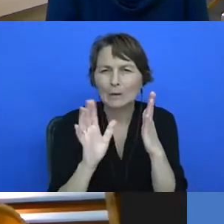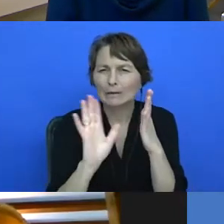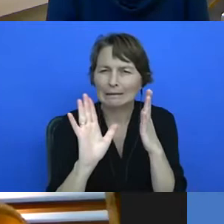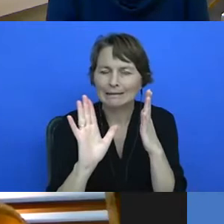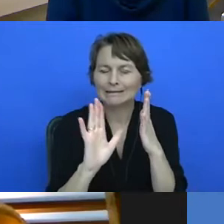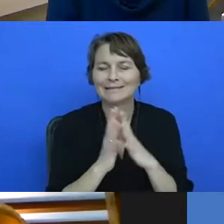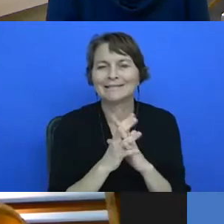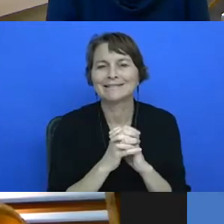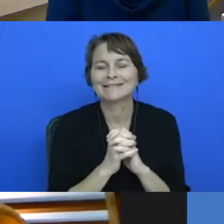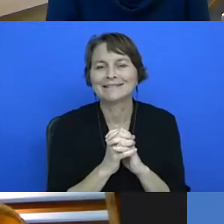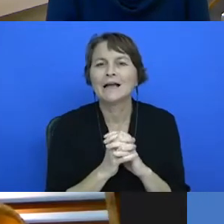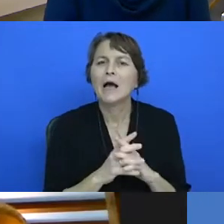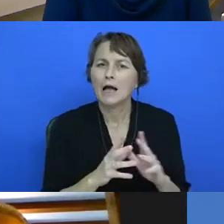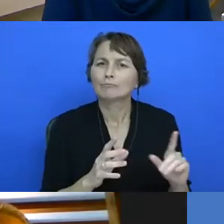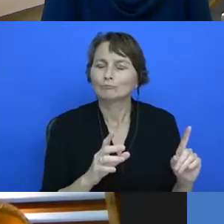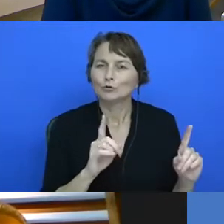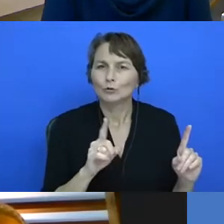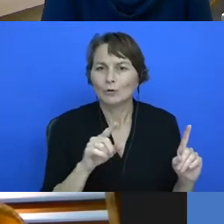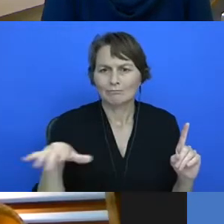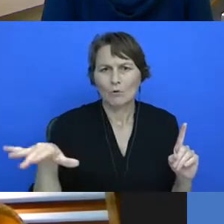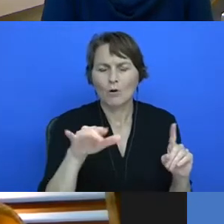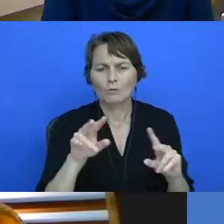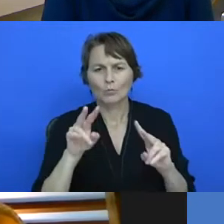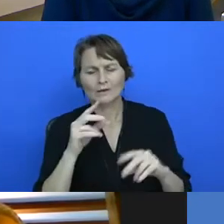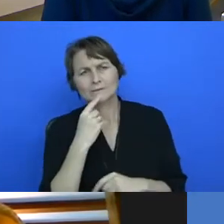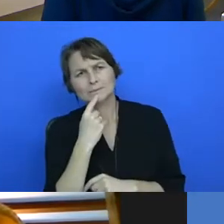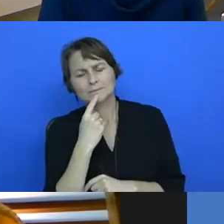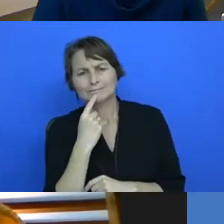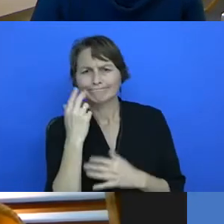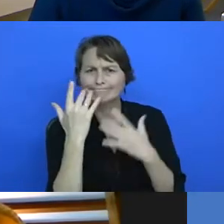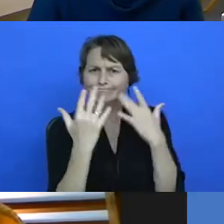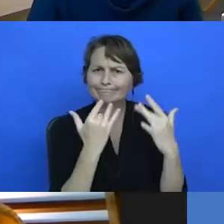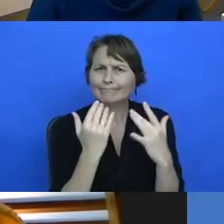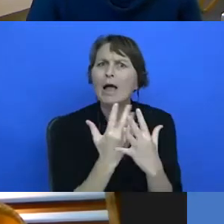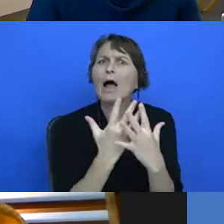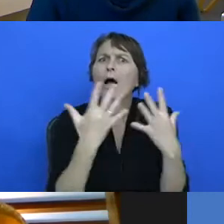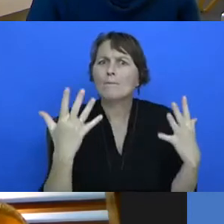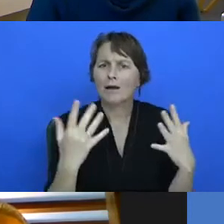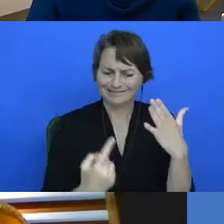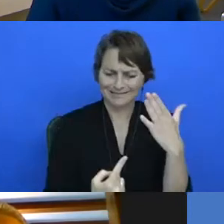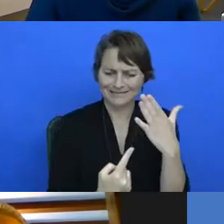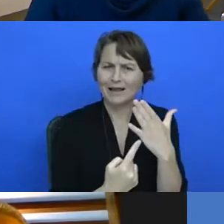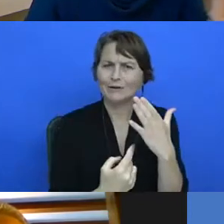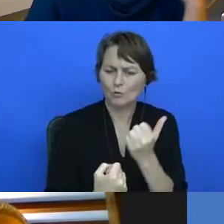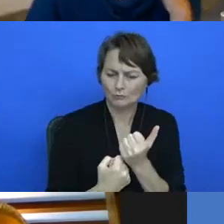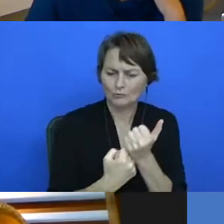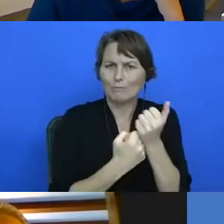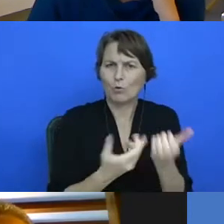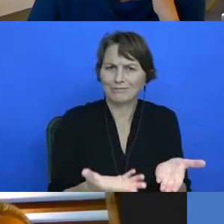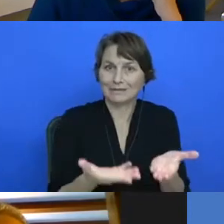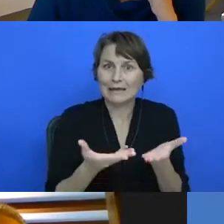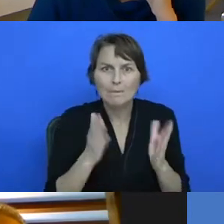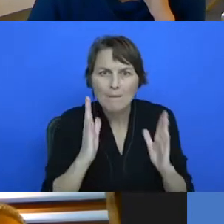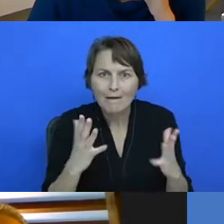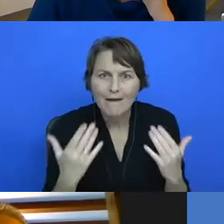many people wonder, how much technical support did you require? Did you have a